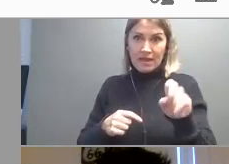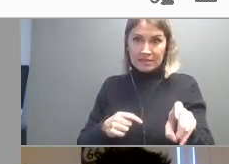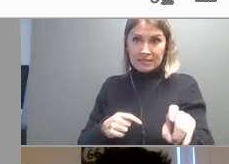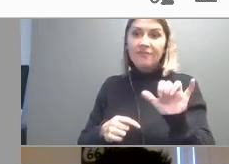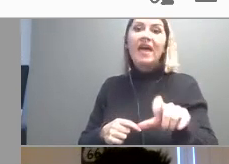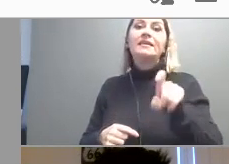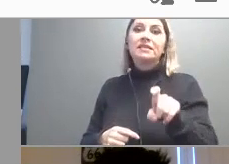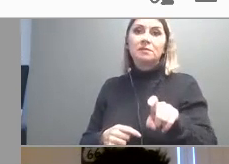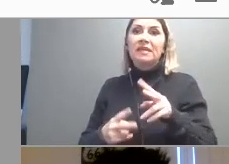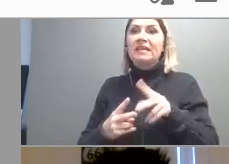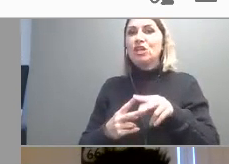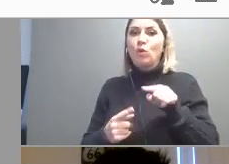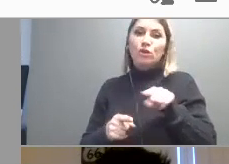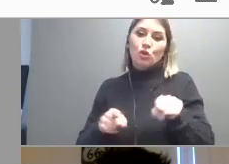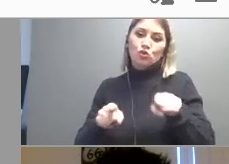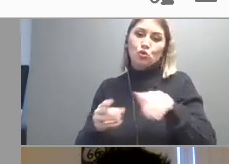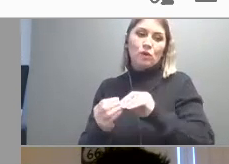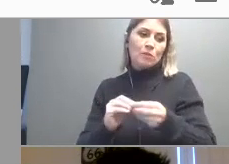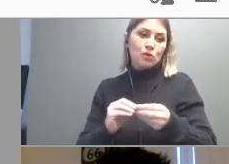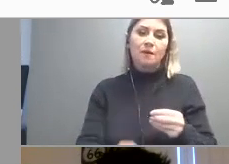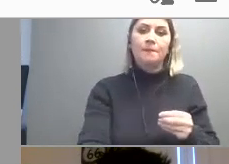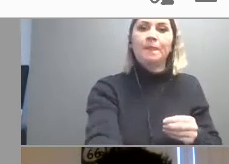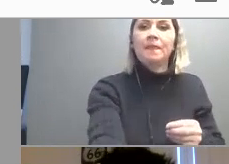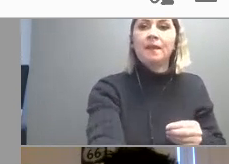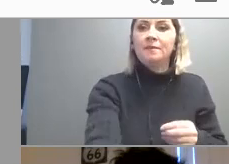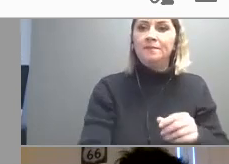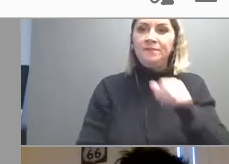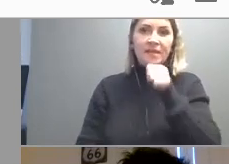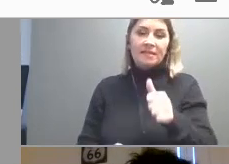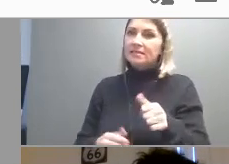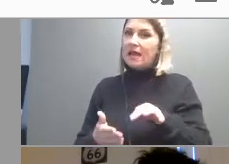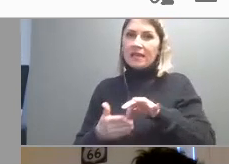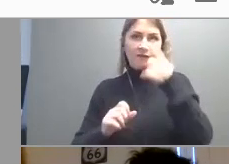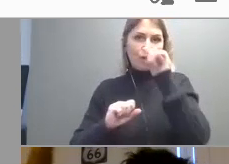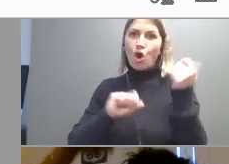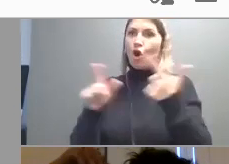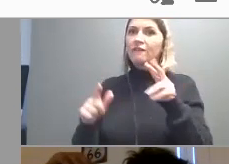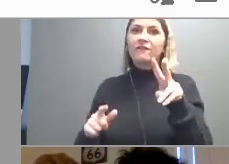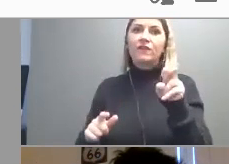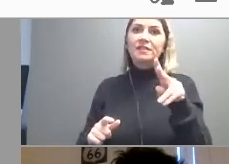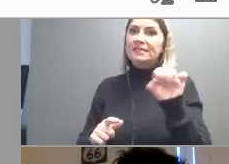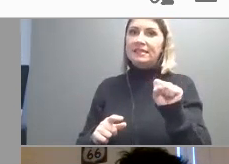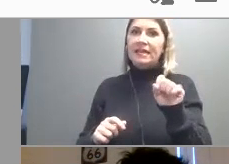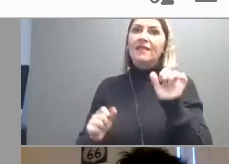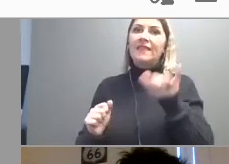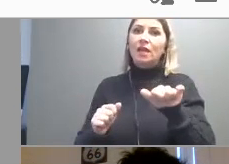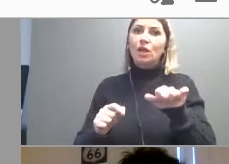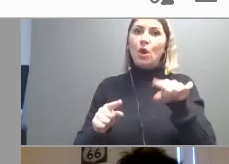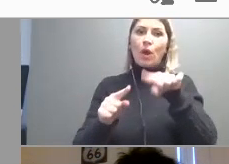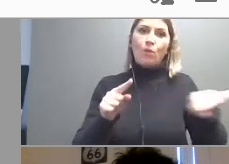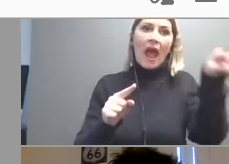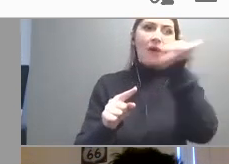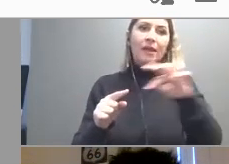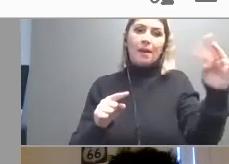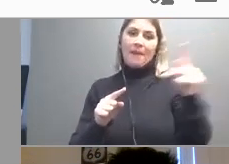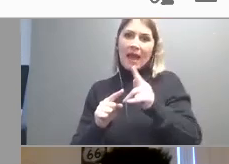to be either one of those two numbers. It does not account for all vertices that can go around and come back to this vertex